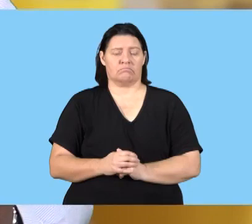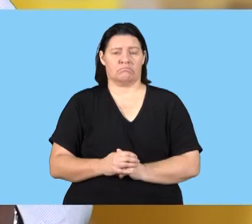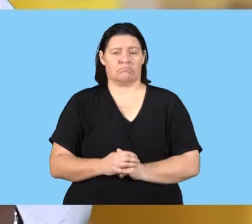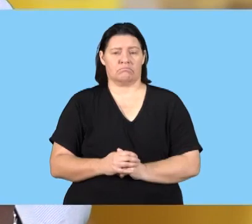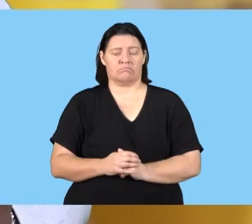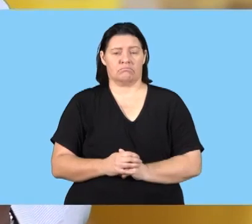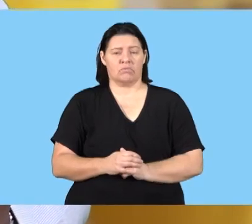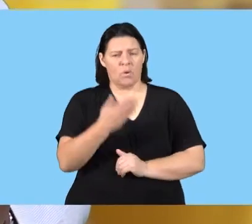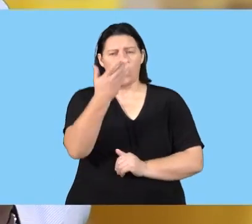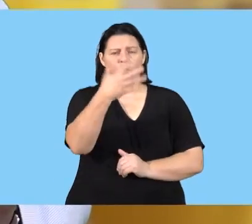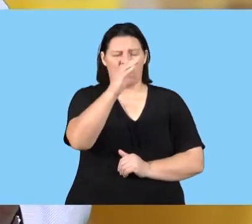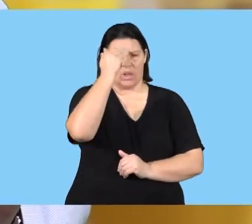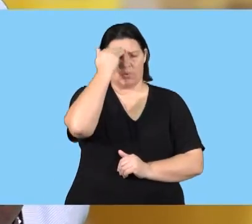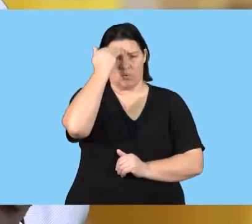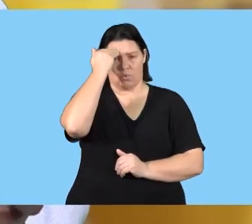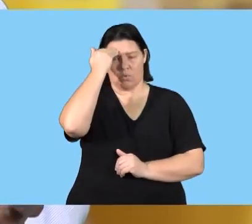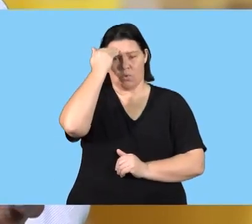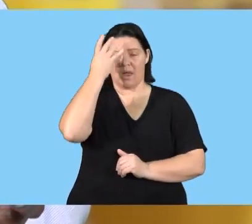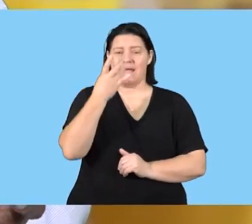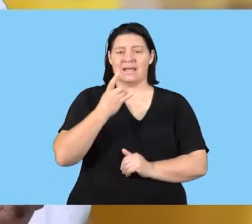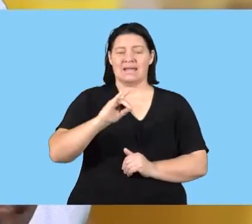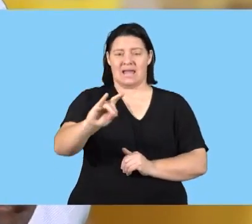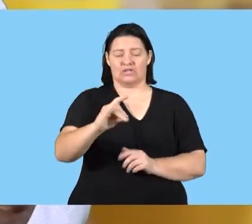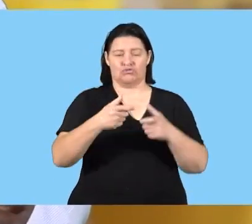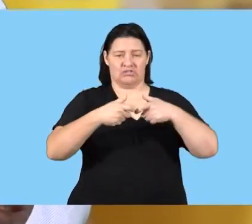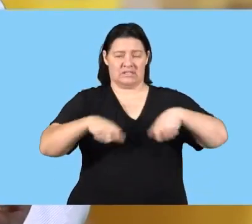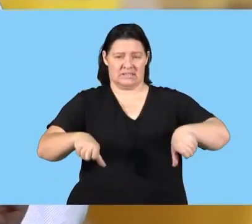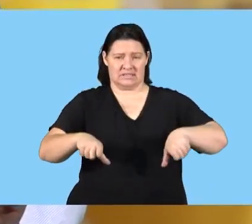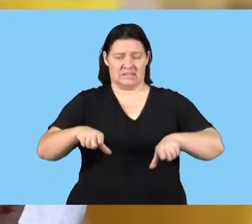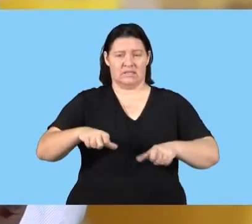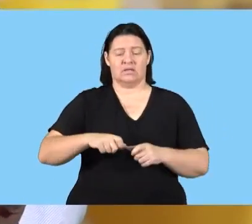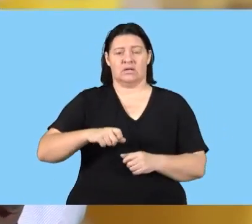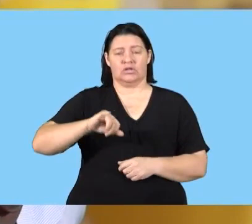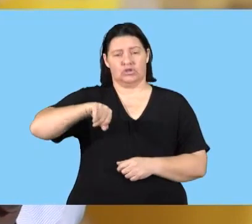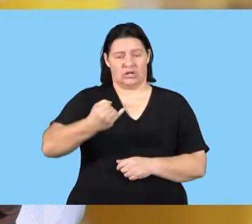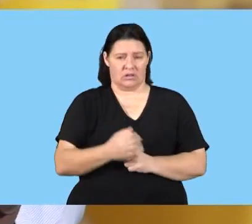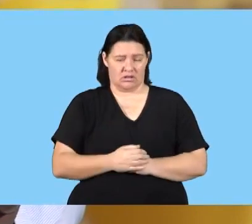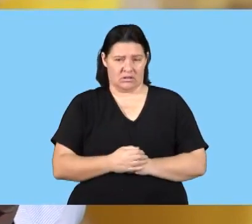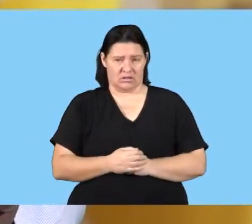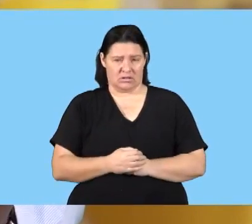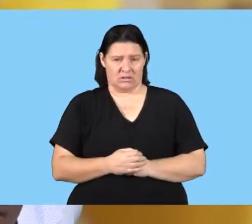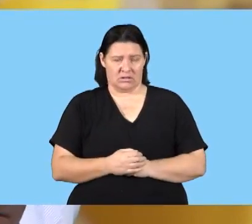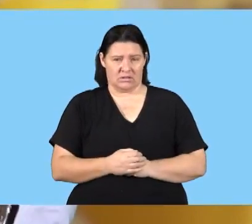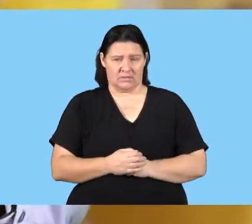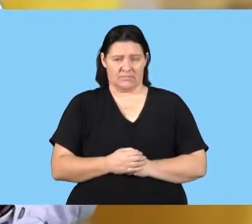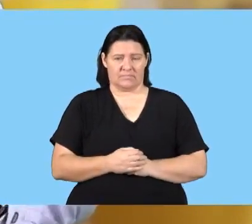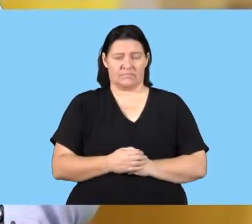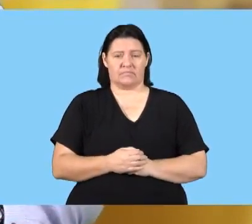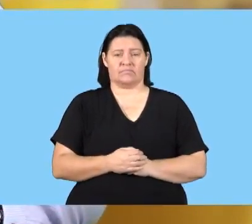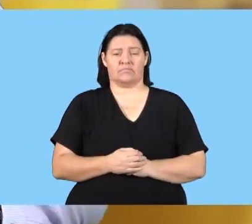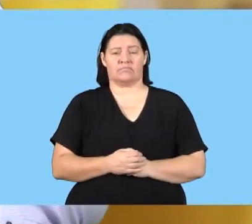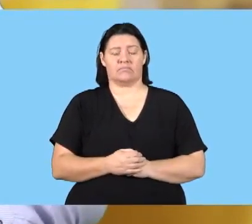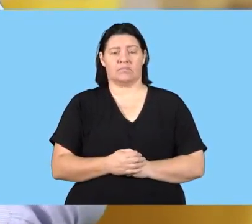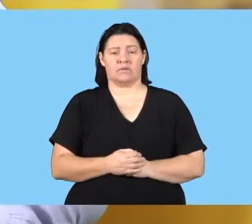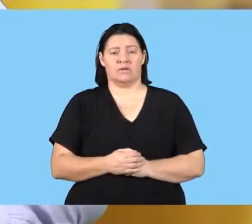Already at this moment, you already know the cash receipts journal. You have done the cash receipts